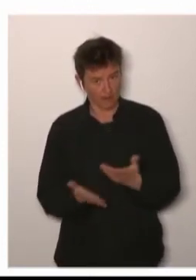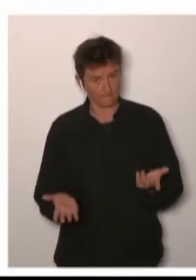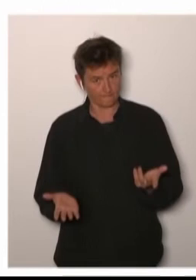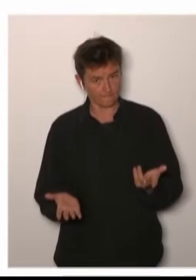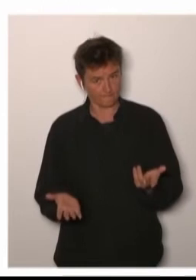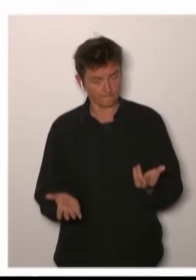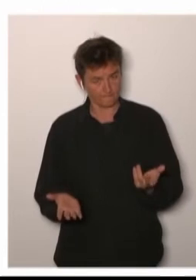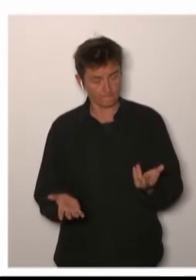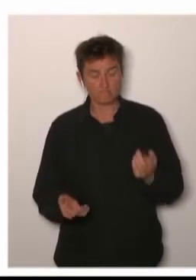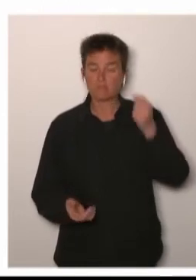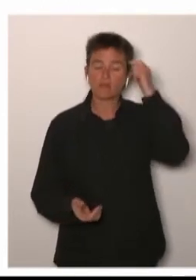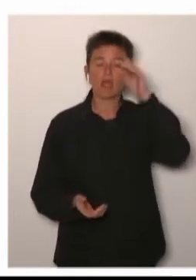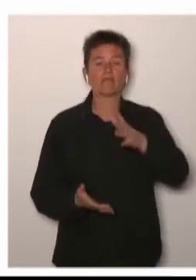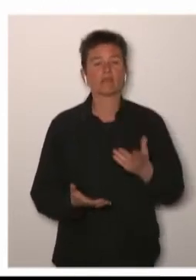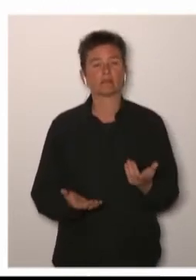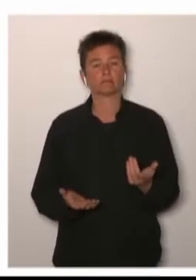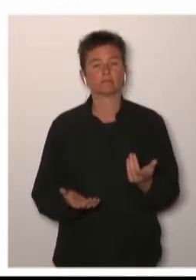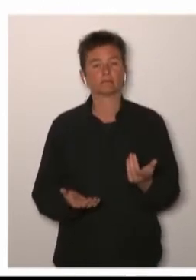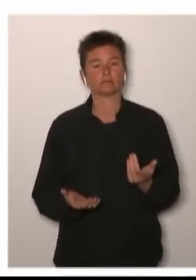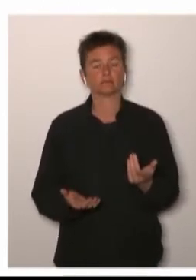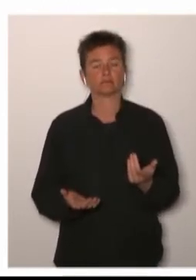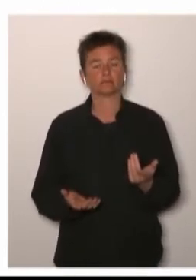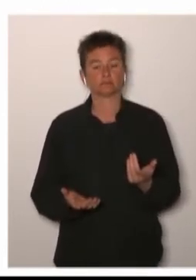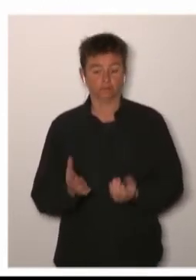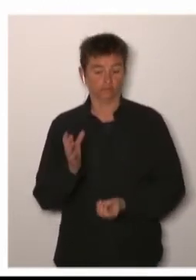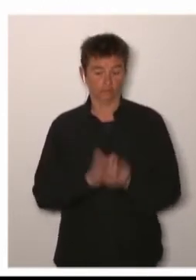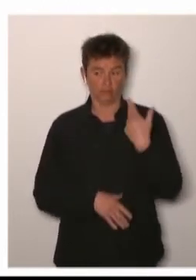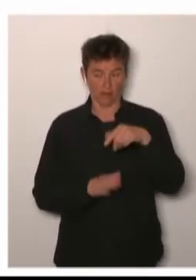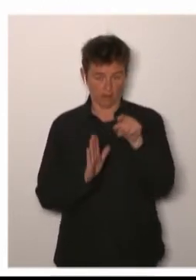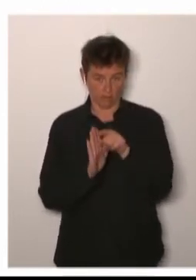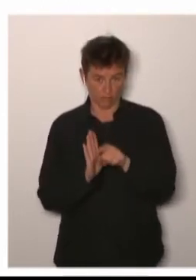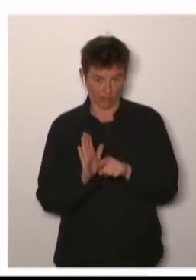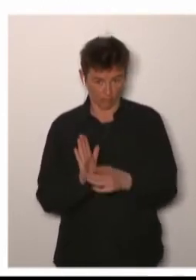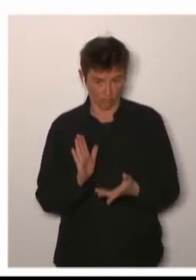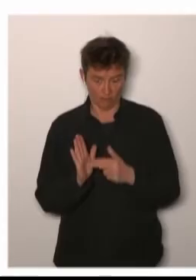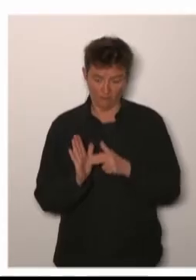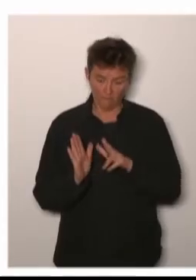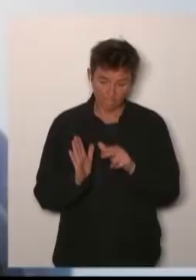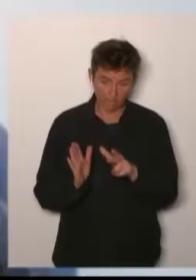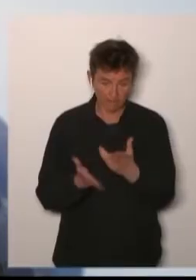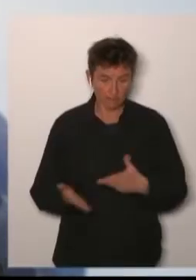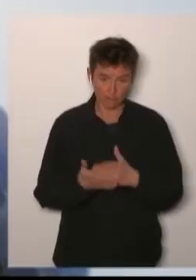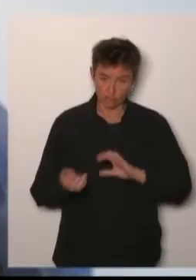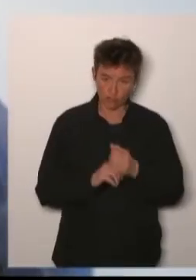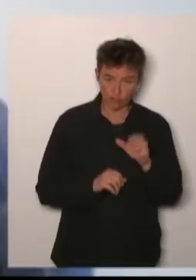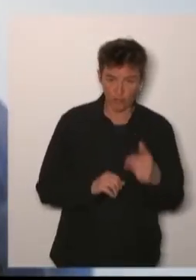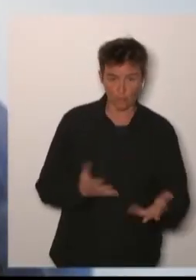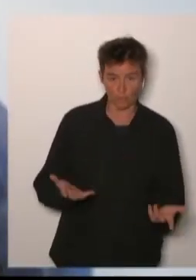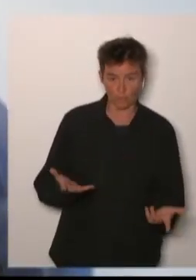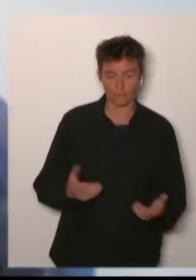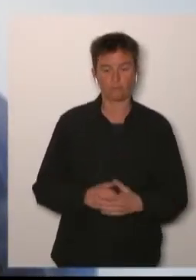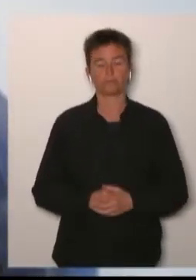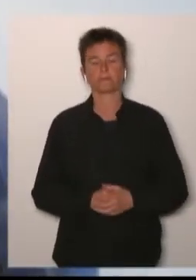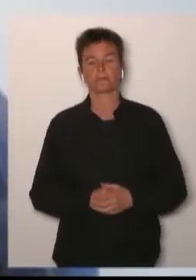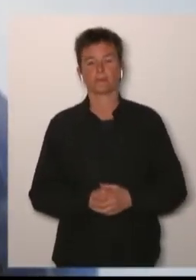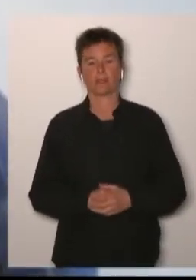priorities of this collaborative structure existing? Thanks. That's a